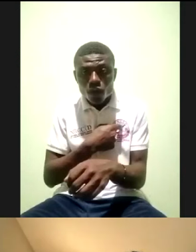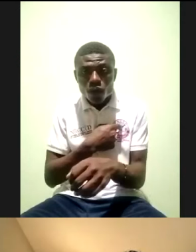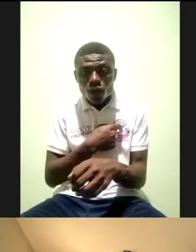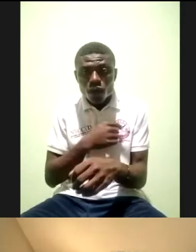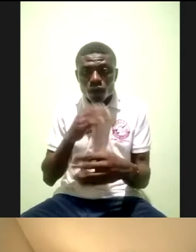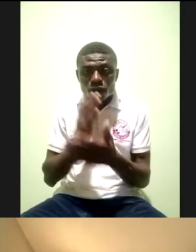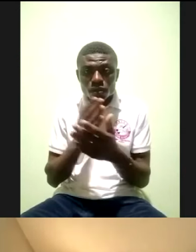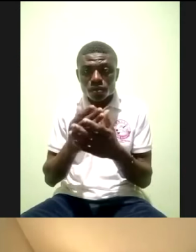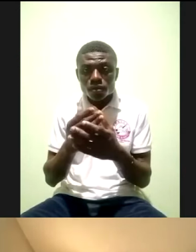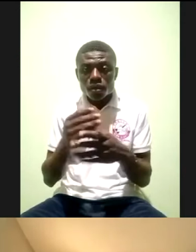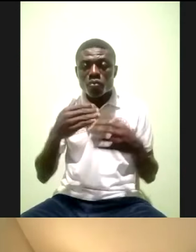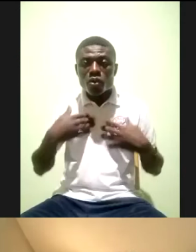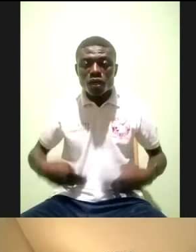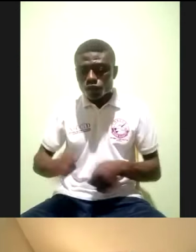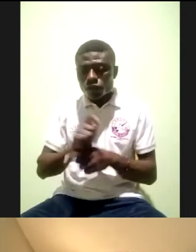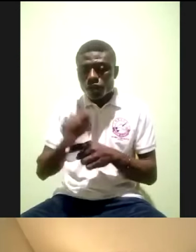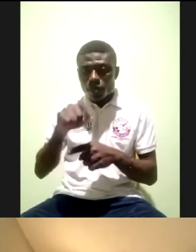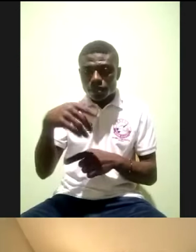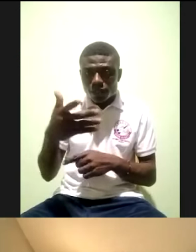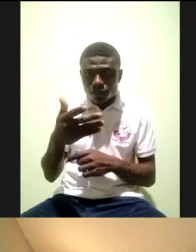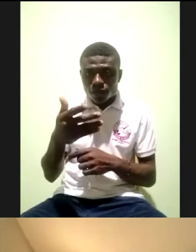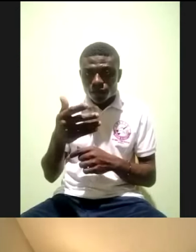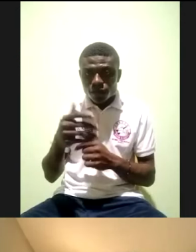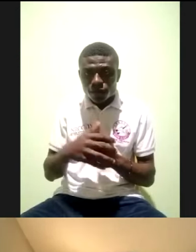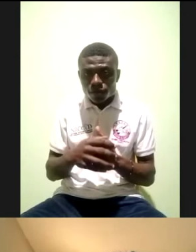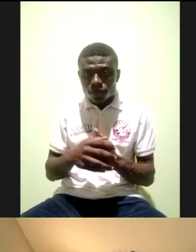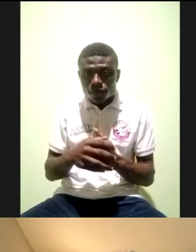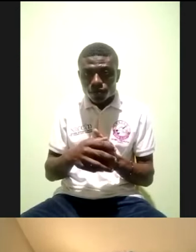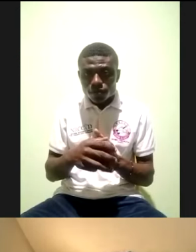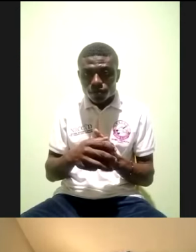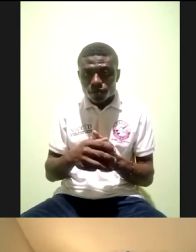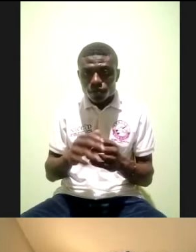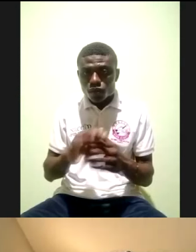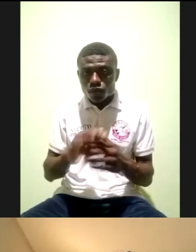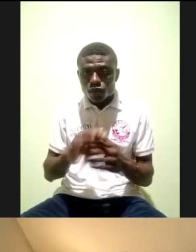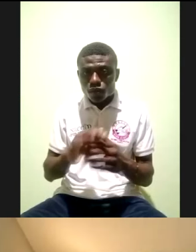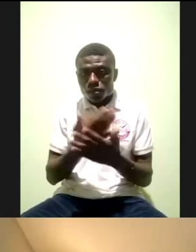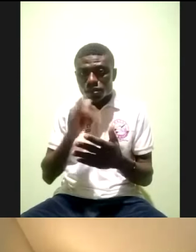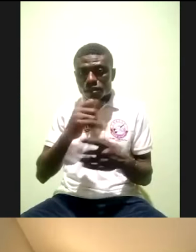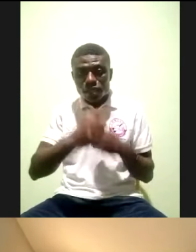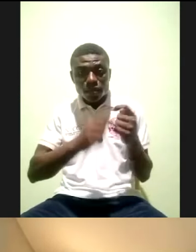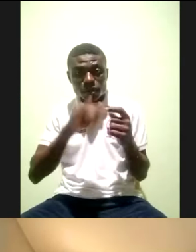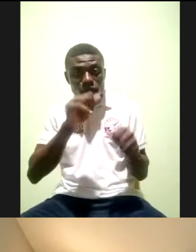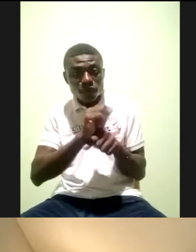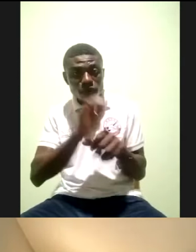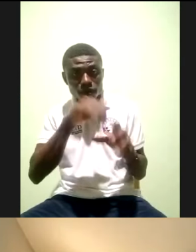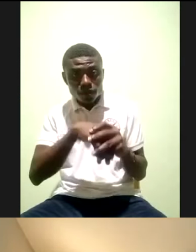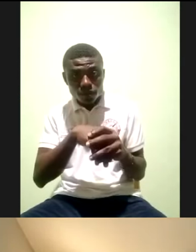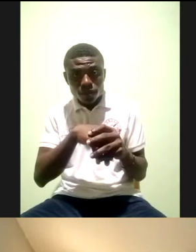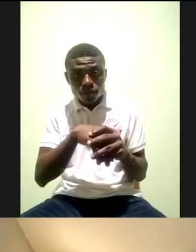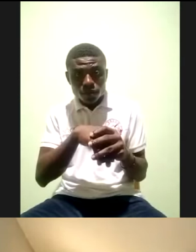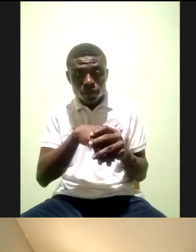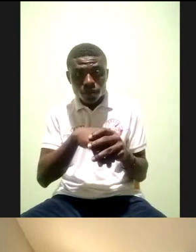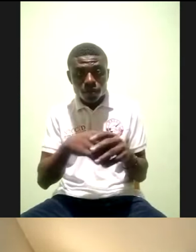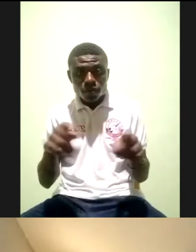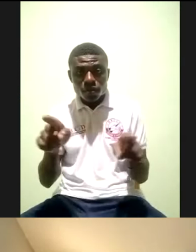potty trained. So all these type of things are there in the, as are the